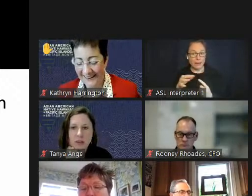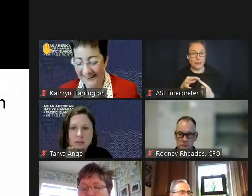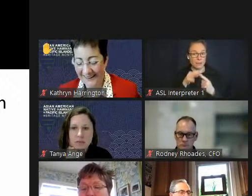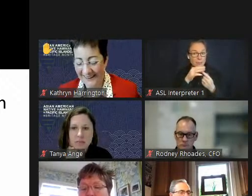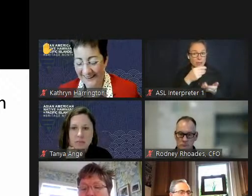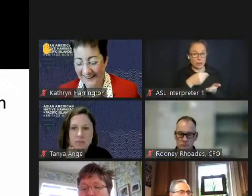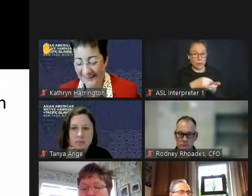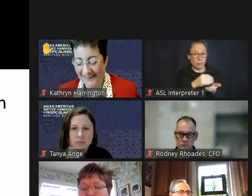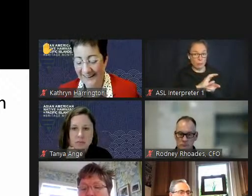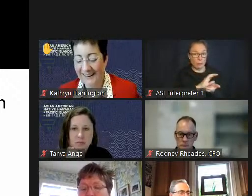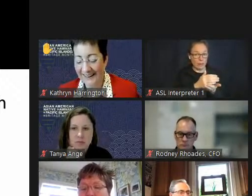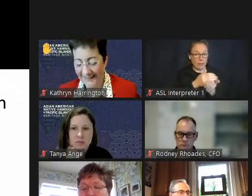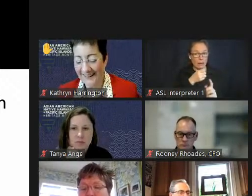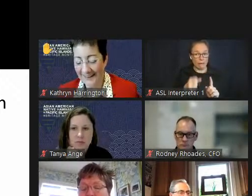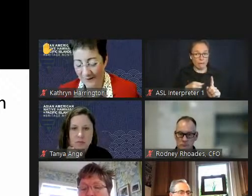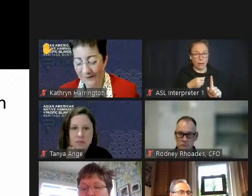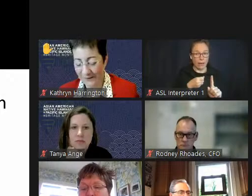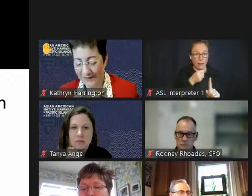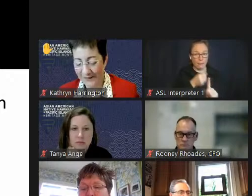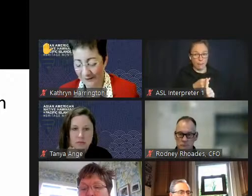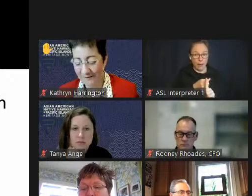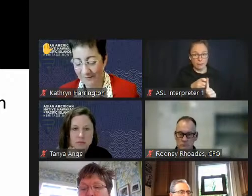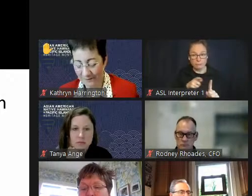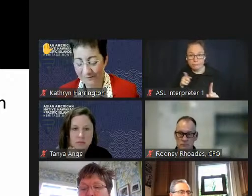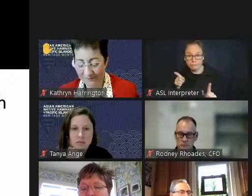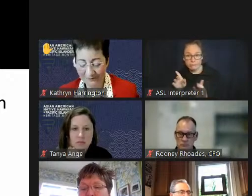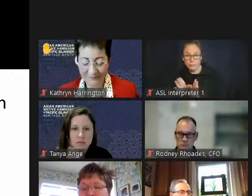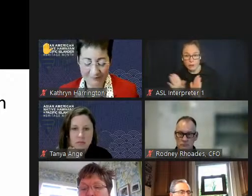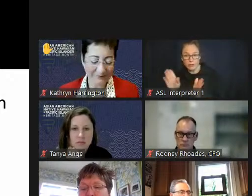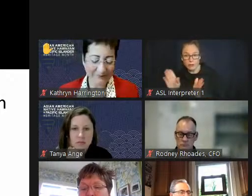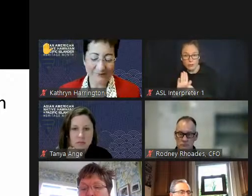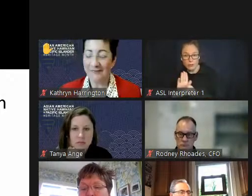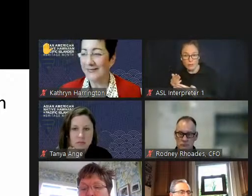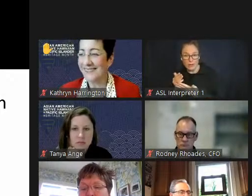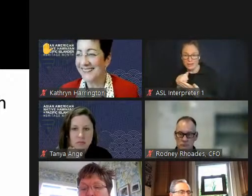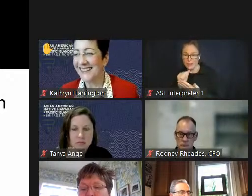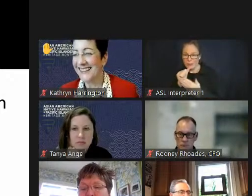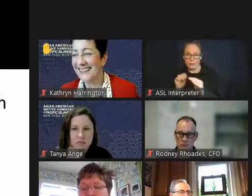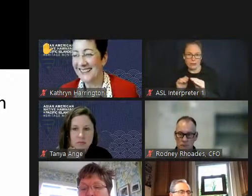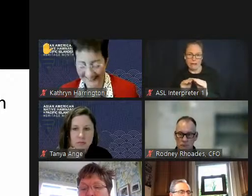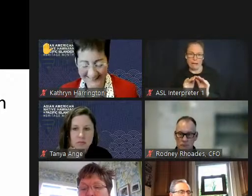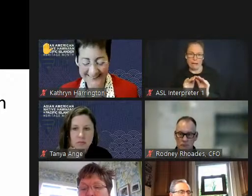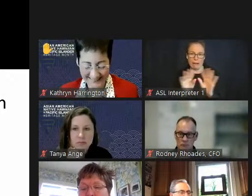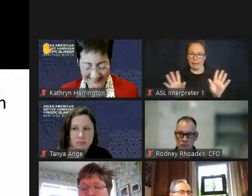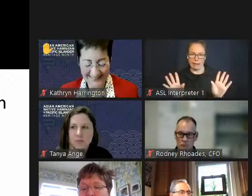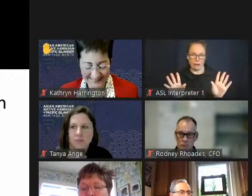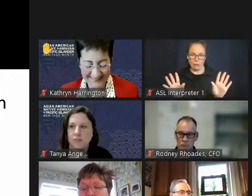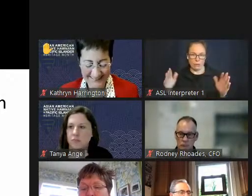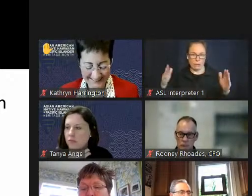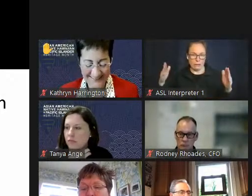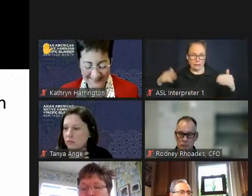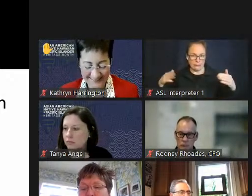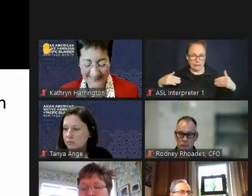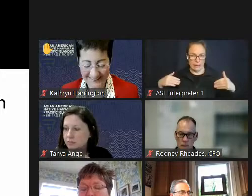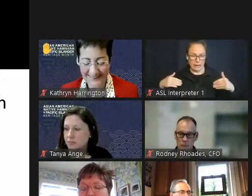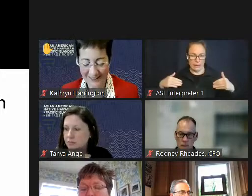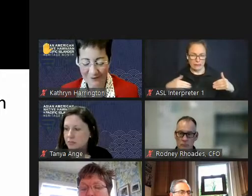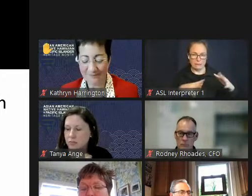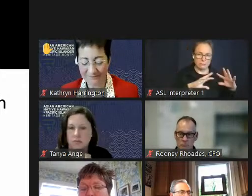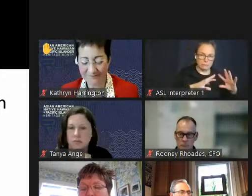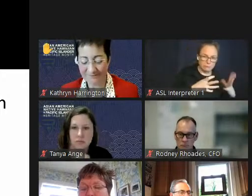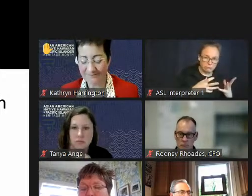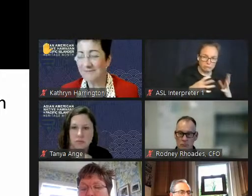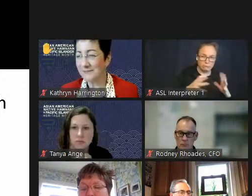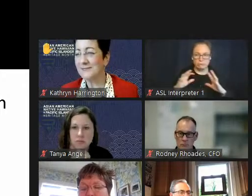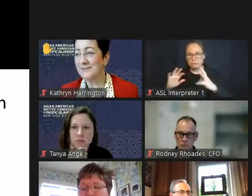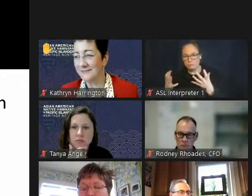an impact on the general fund. And so it's not quite as easy or black and white to say, you know, special fund bucket, general fund bucket, but we're